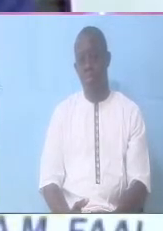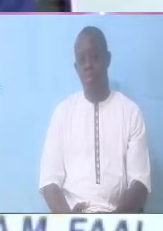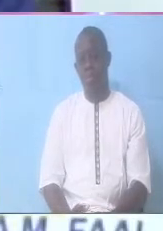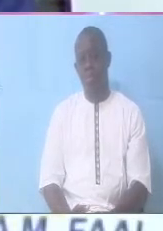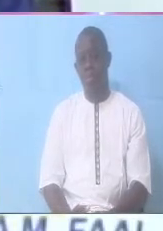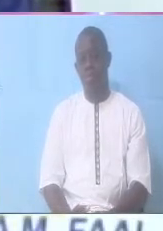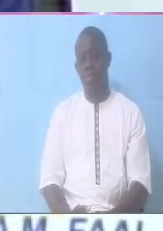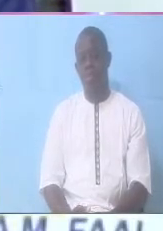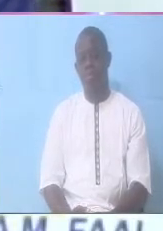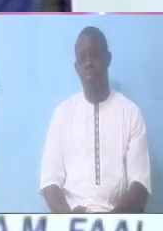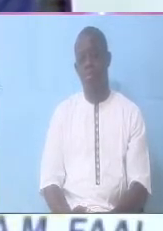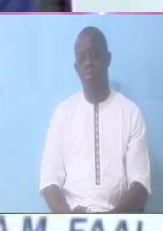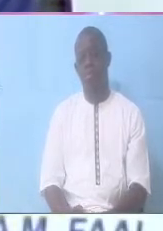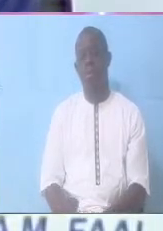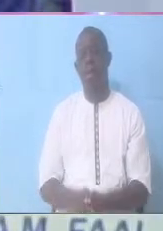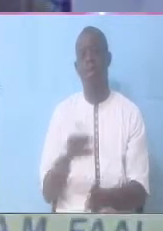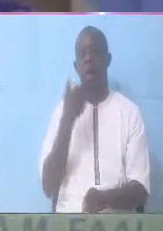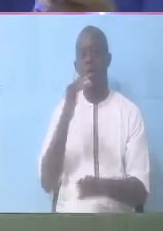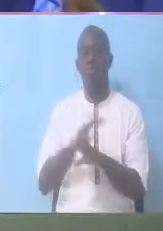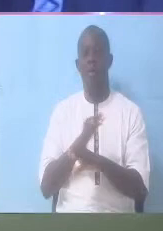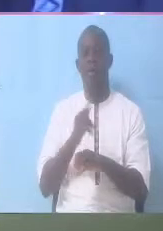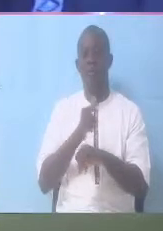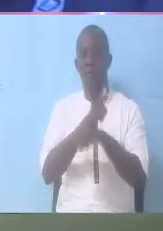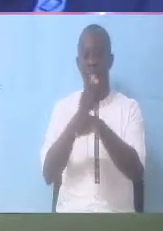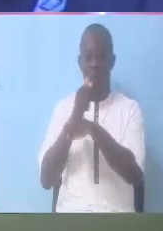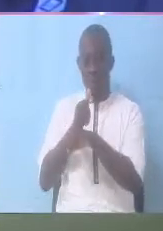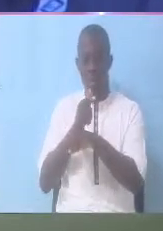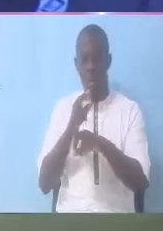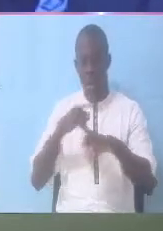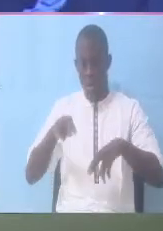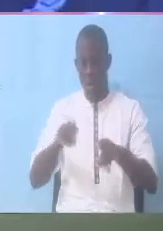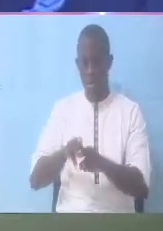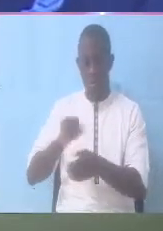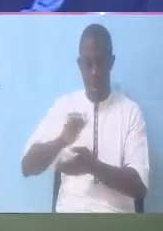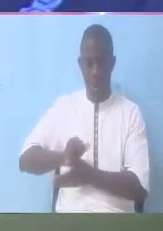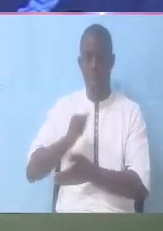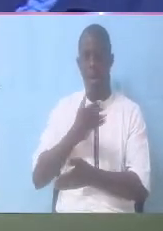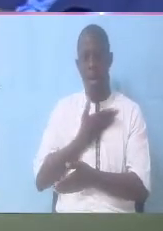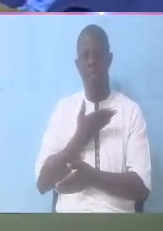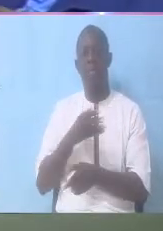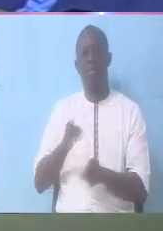Were video records being kept? Yes.